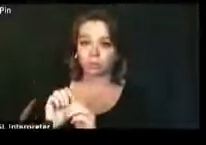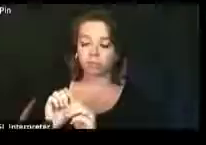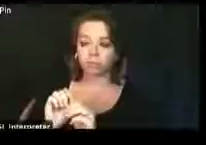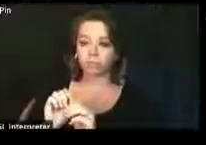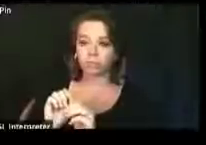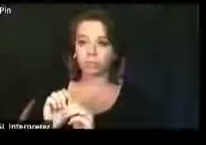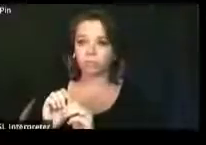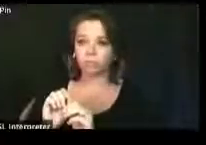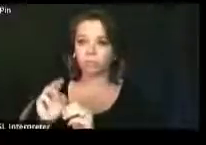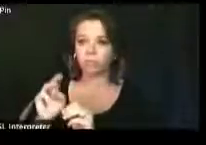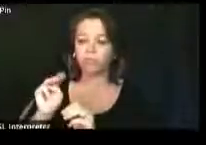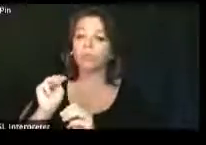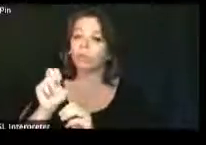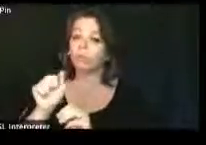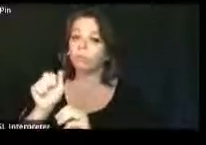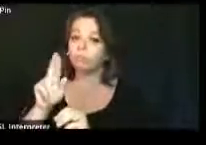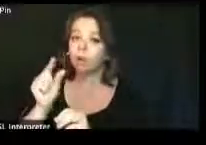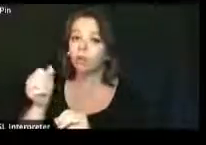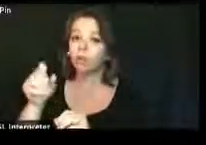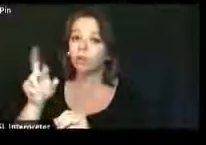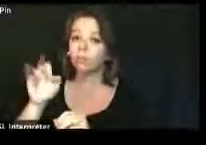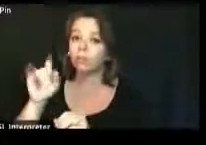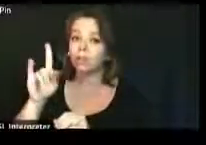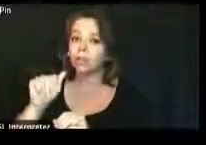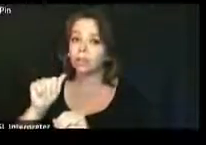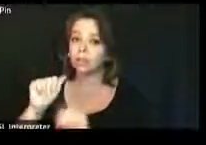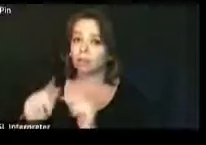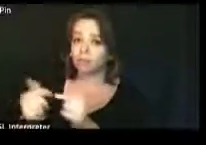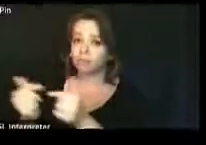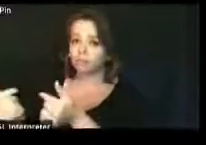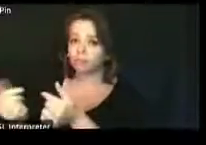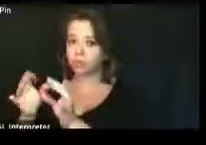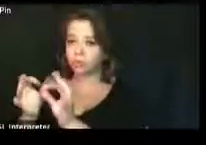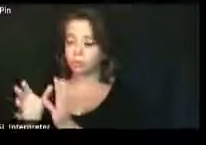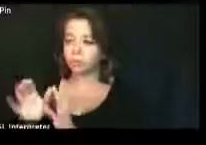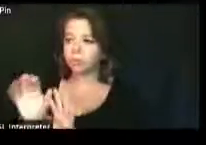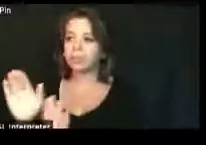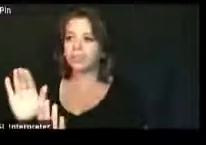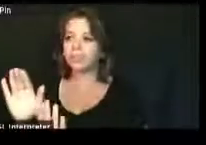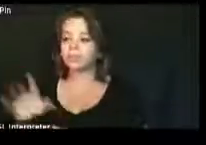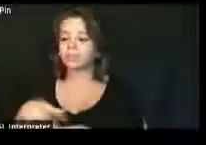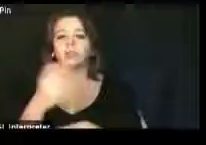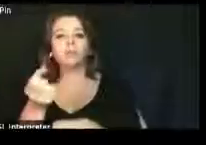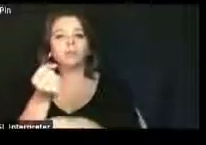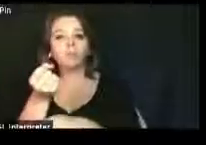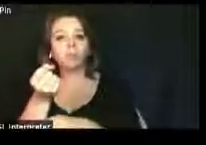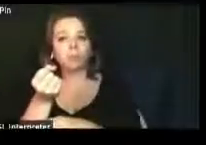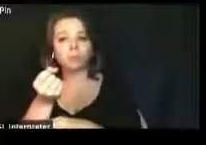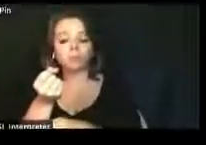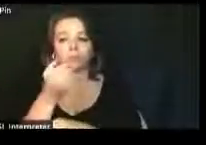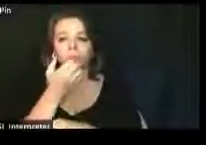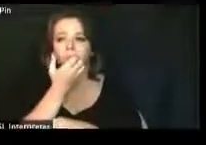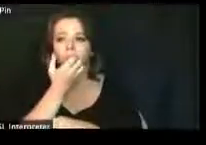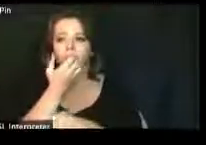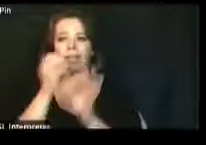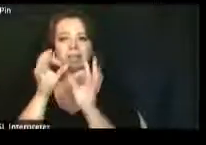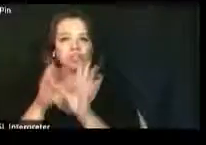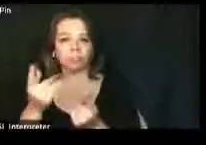Margarita. Un momento, señora, ¿nos permite un momento?